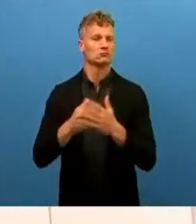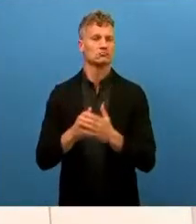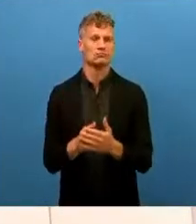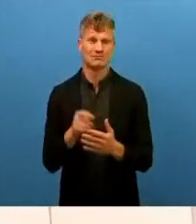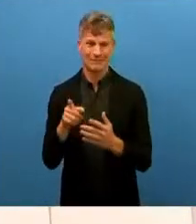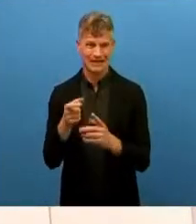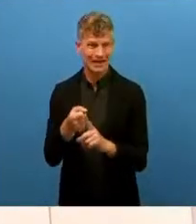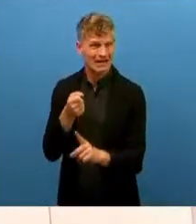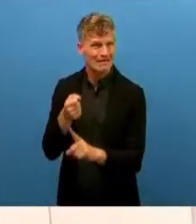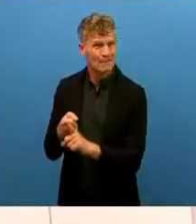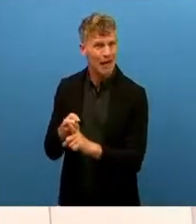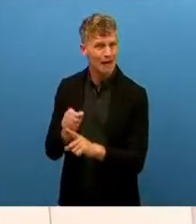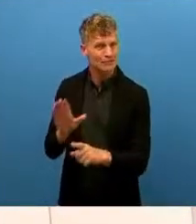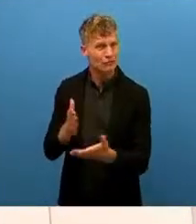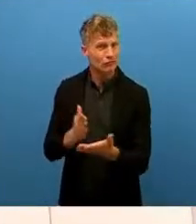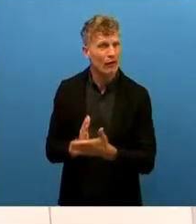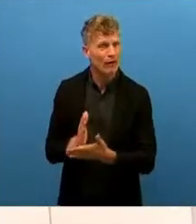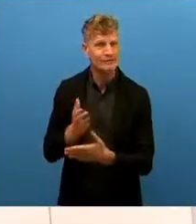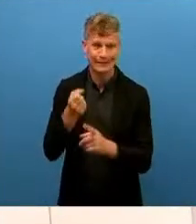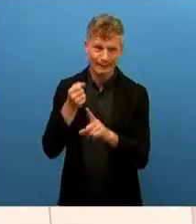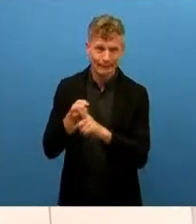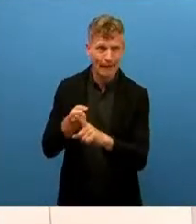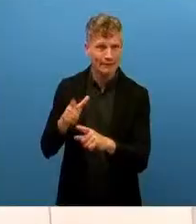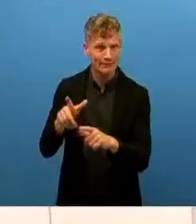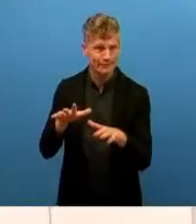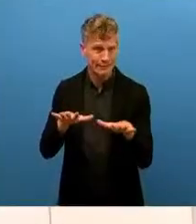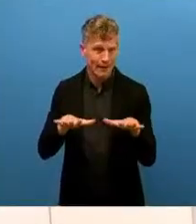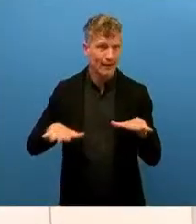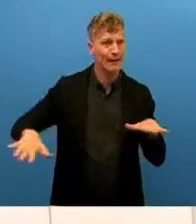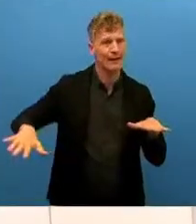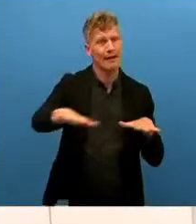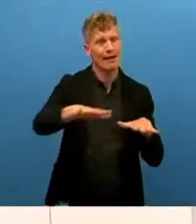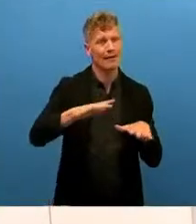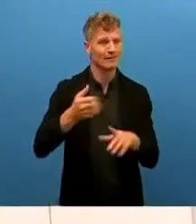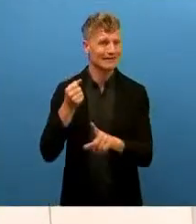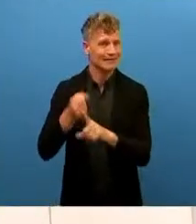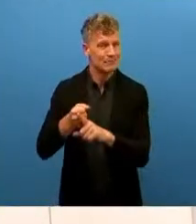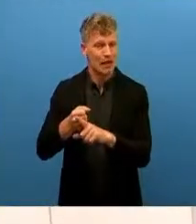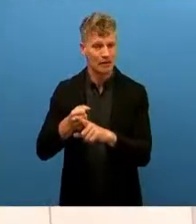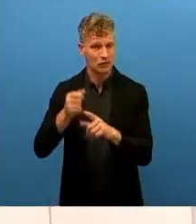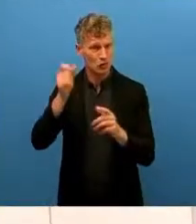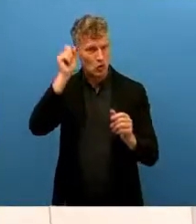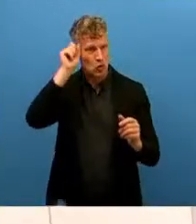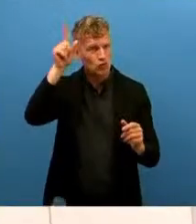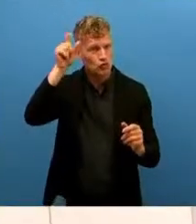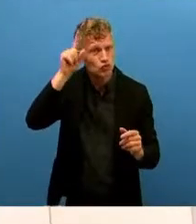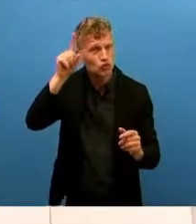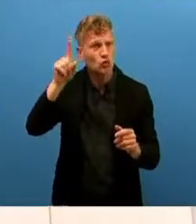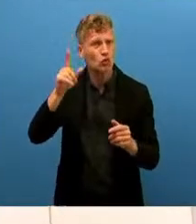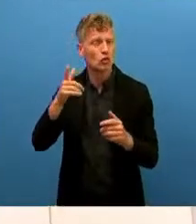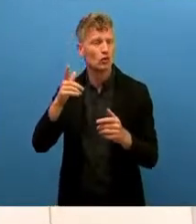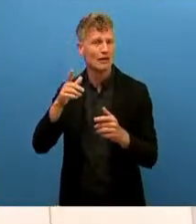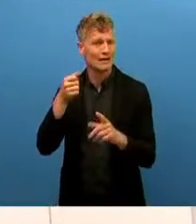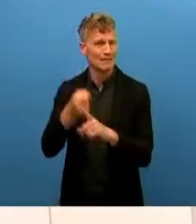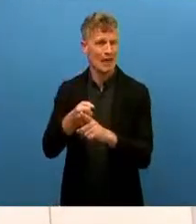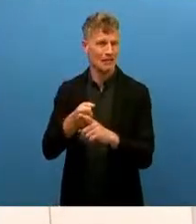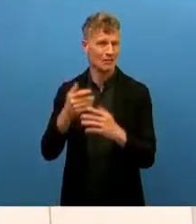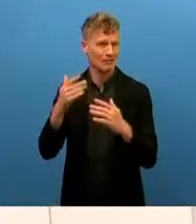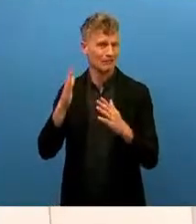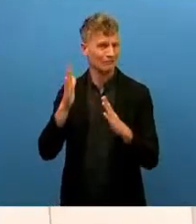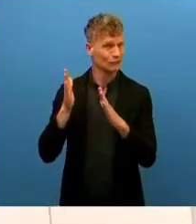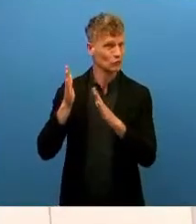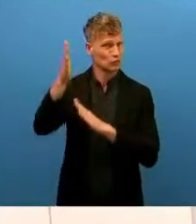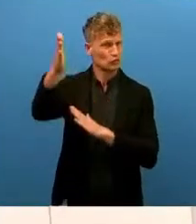rights, lands, cultures, and futures. This project represents a vital